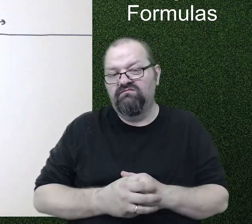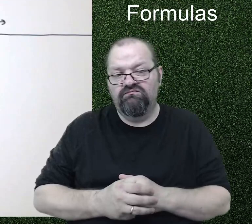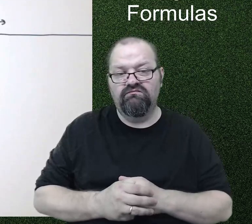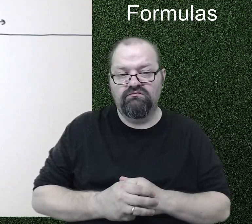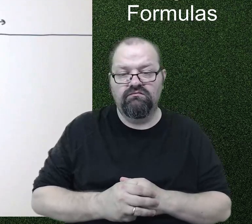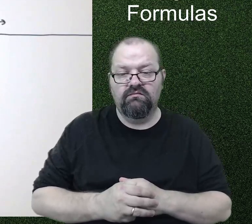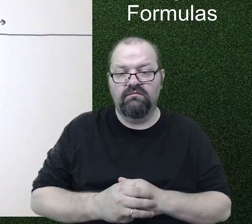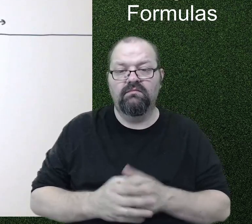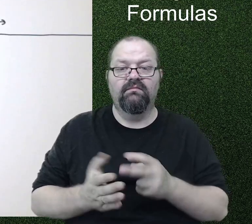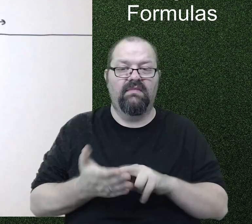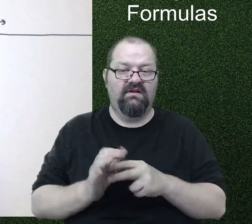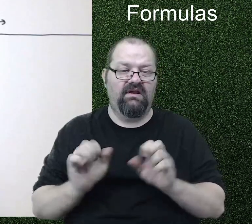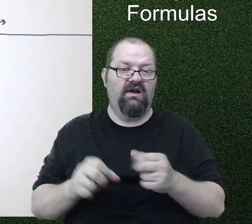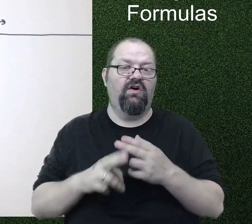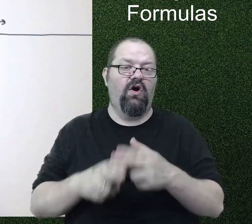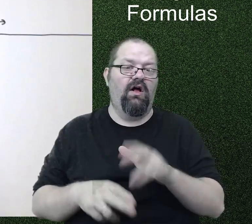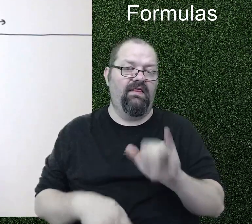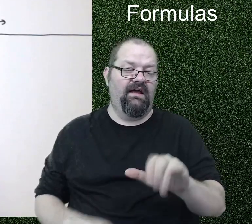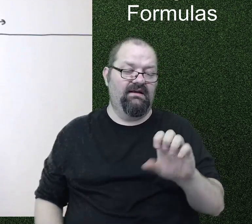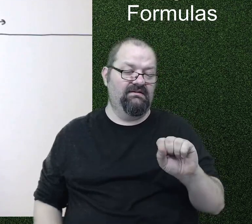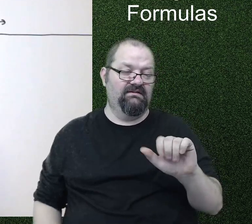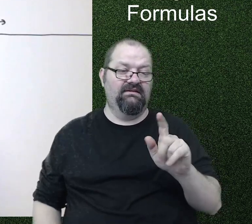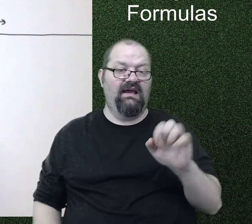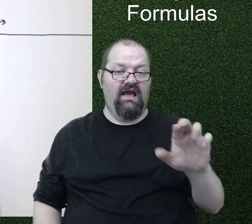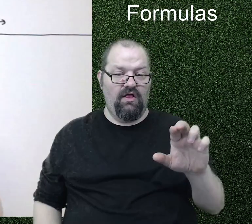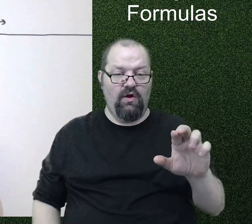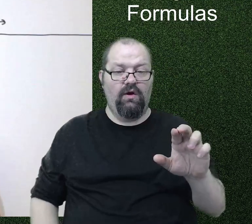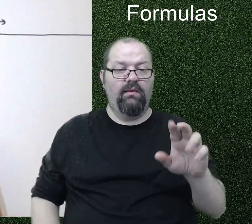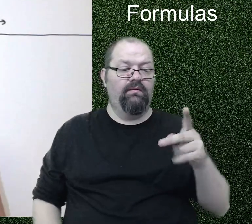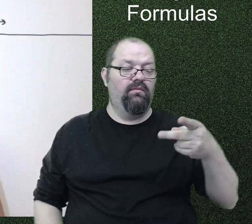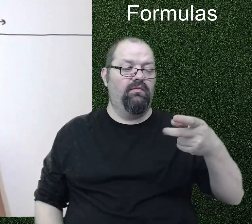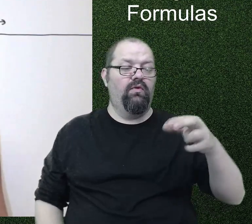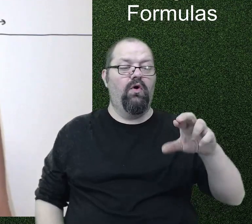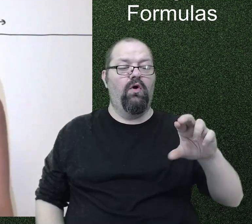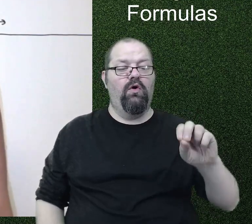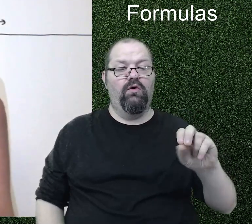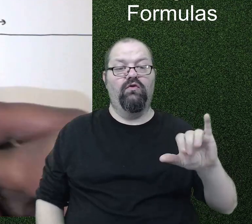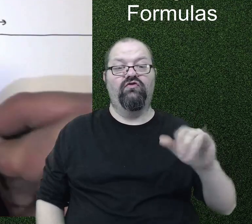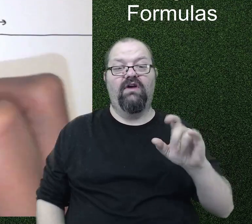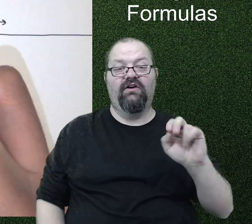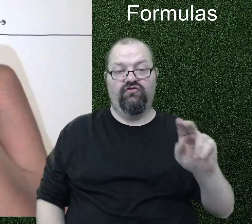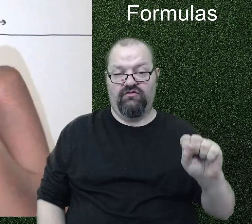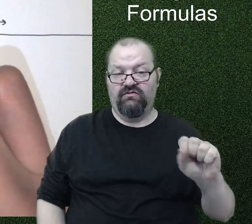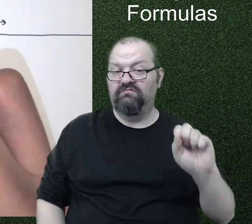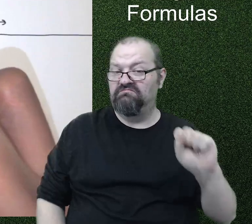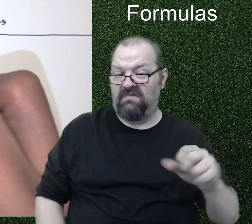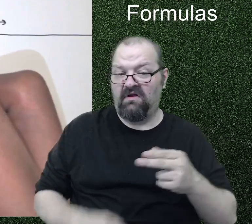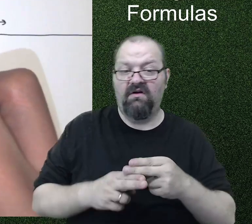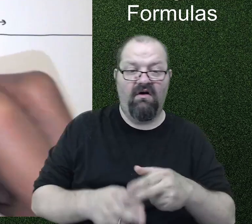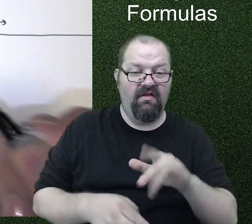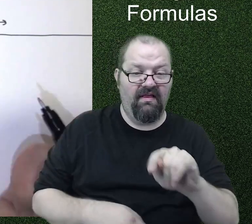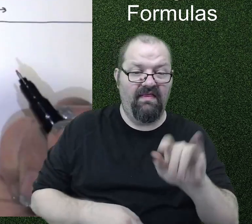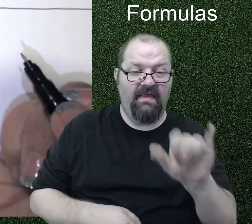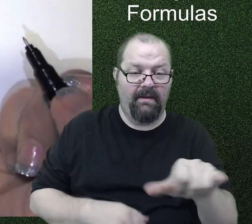So we could call these scalar projections.